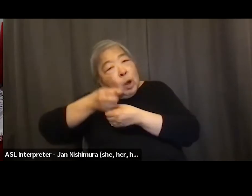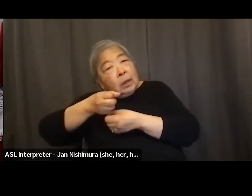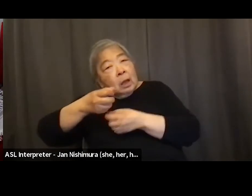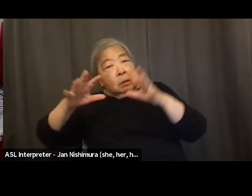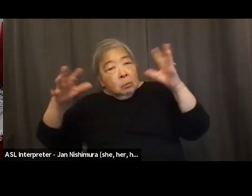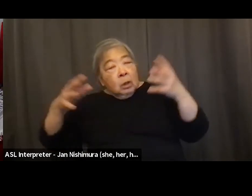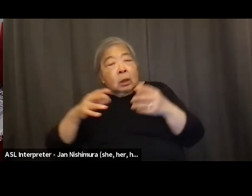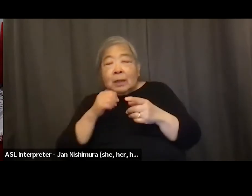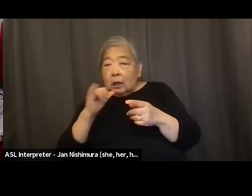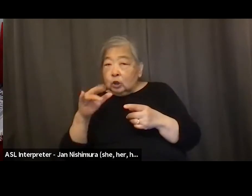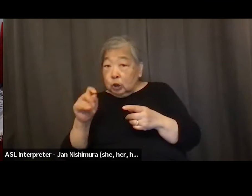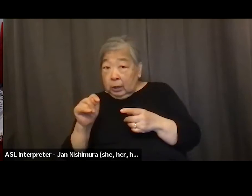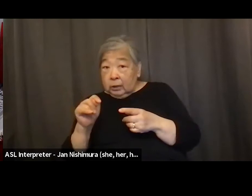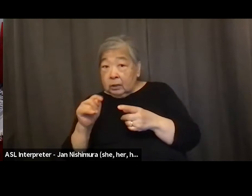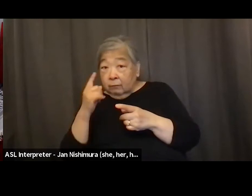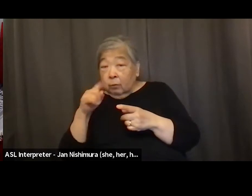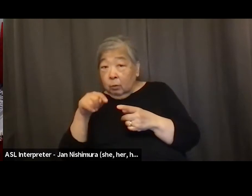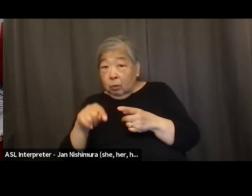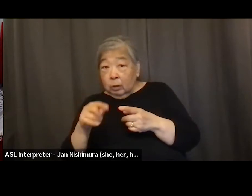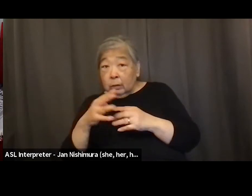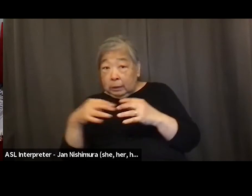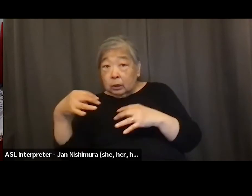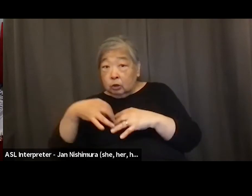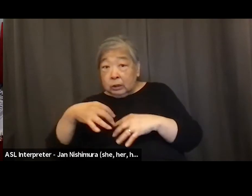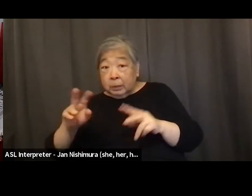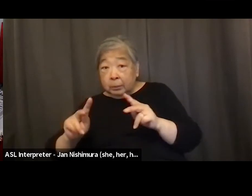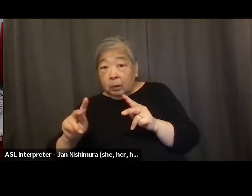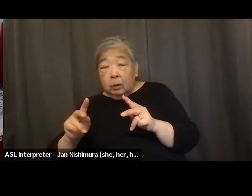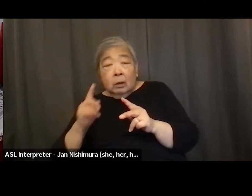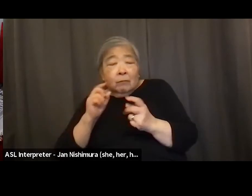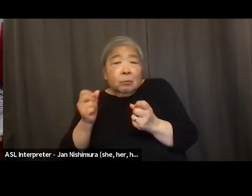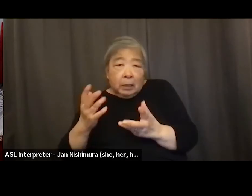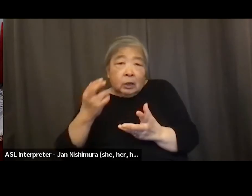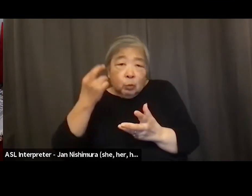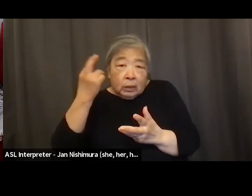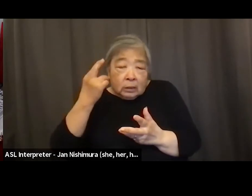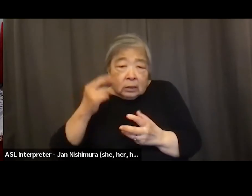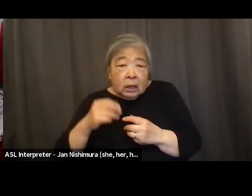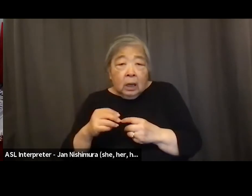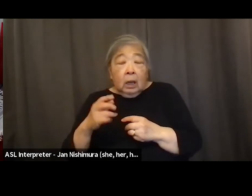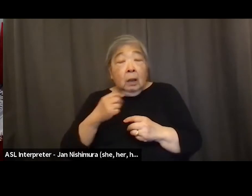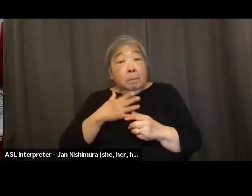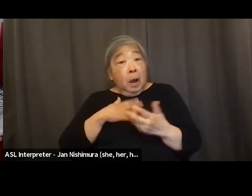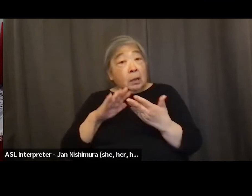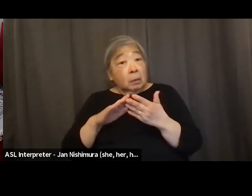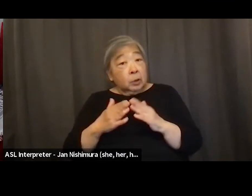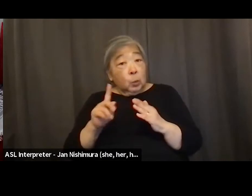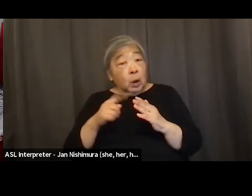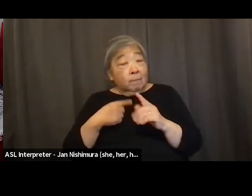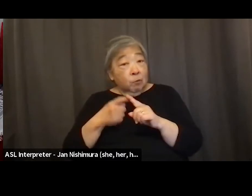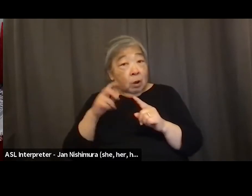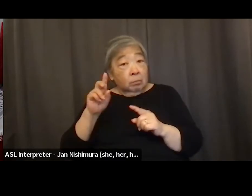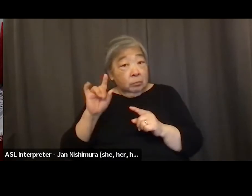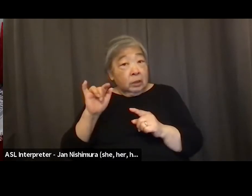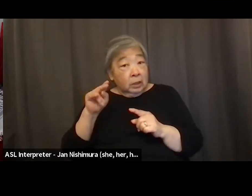outside of the binary identify as Two-Spirit for a multitude of reasons. In my community that I come from, the Diné